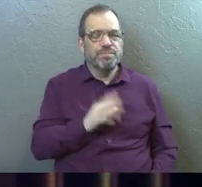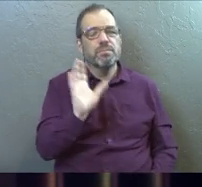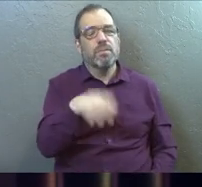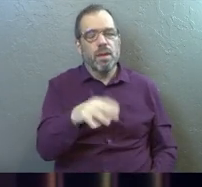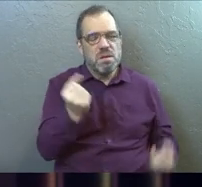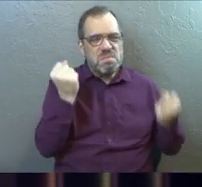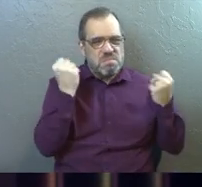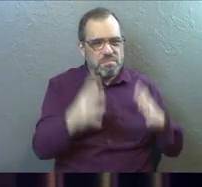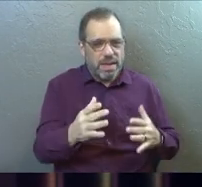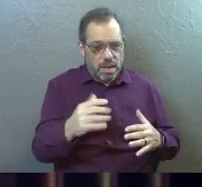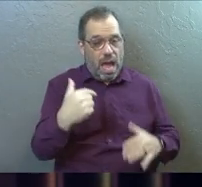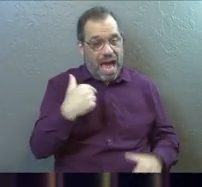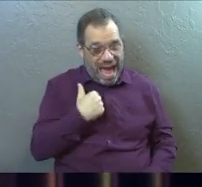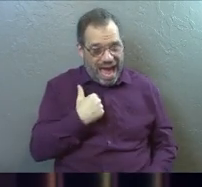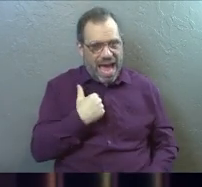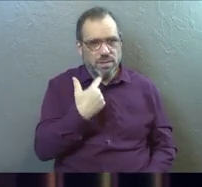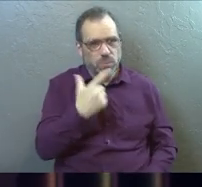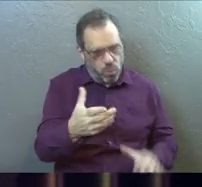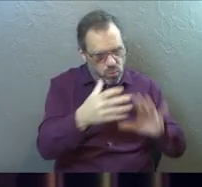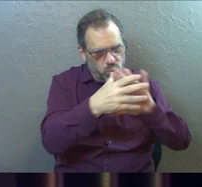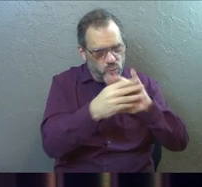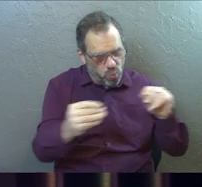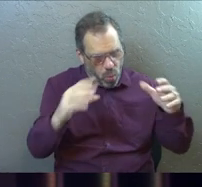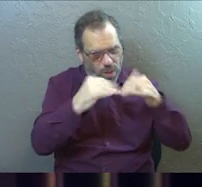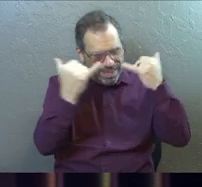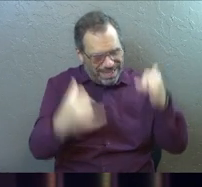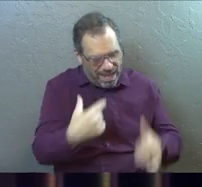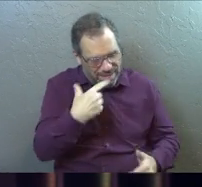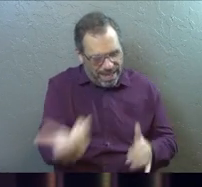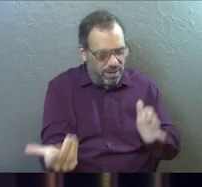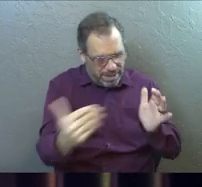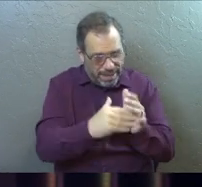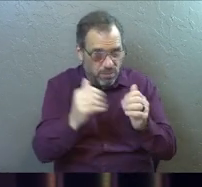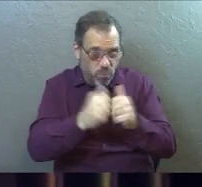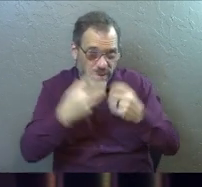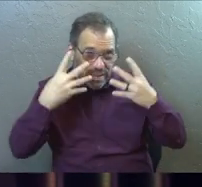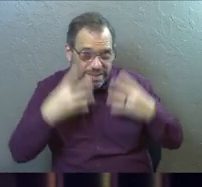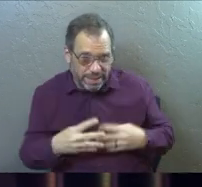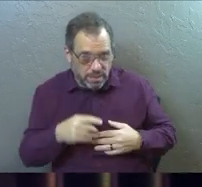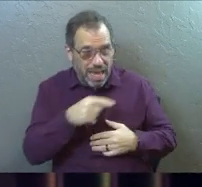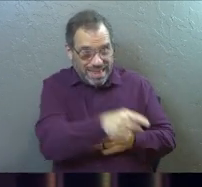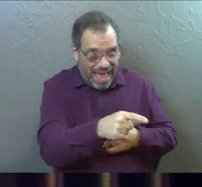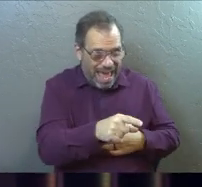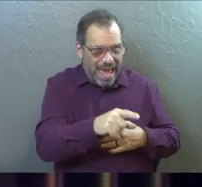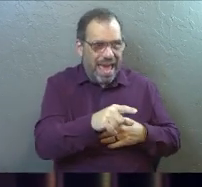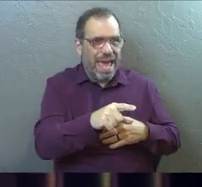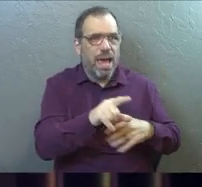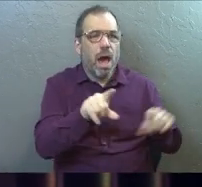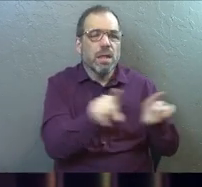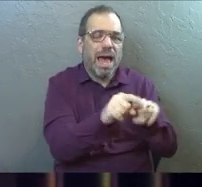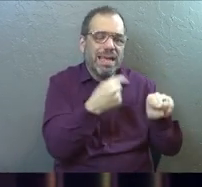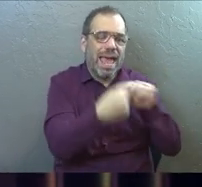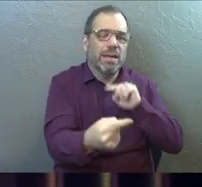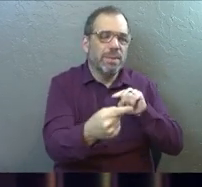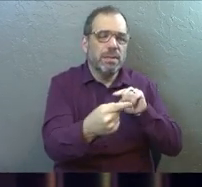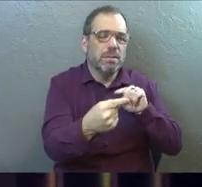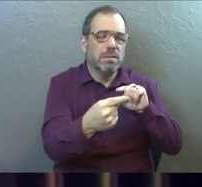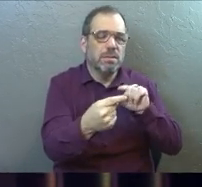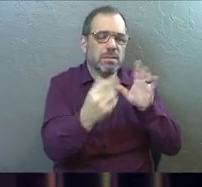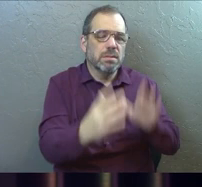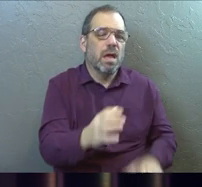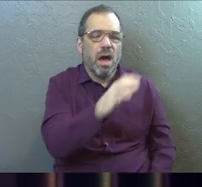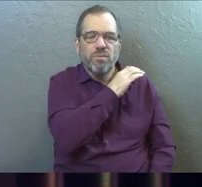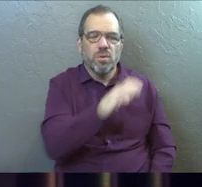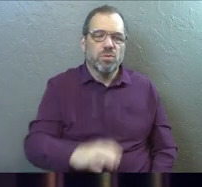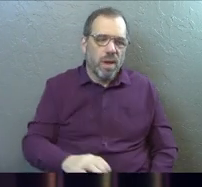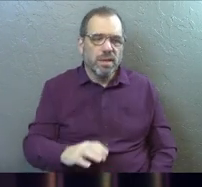says, for many of whom I have often told you and now tell you even with tears, they walk as enemies of the cross of Christ.